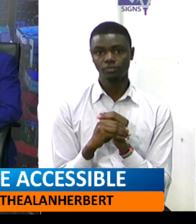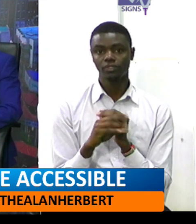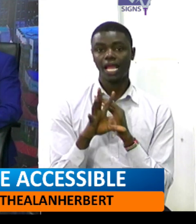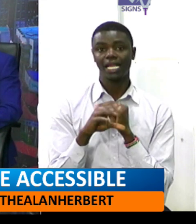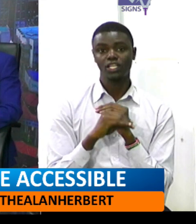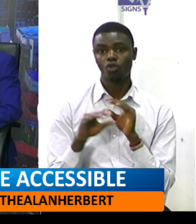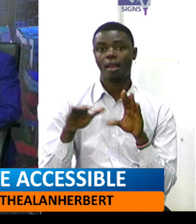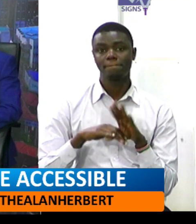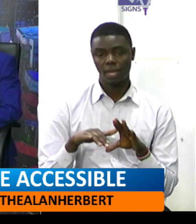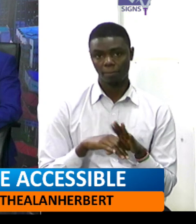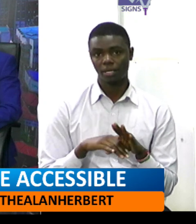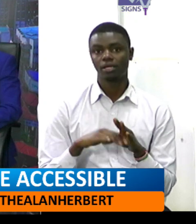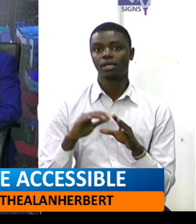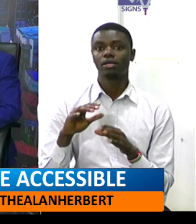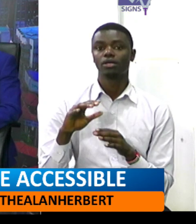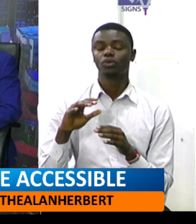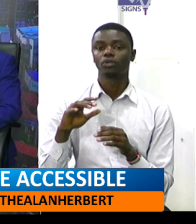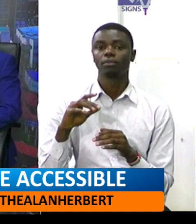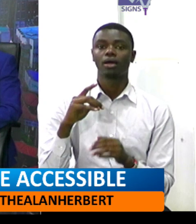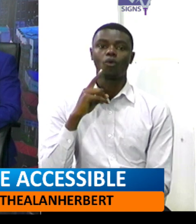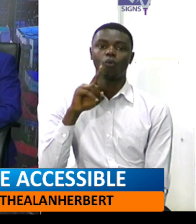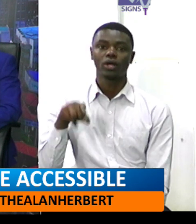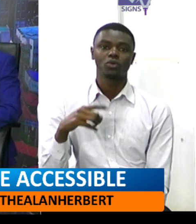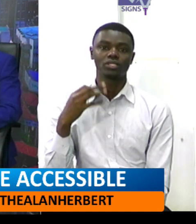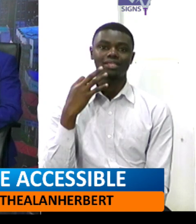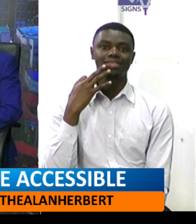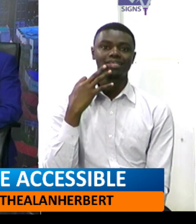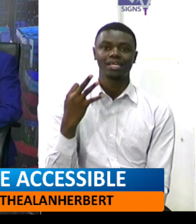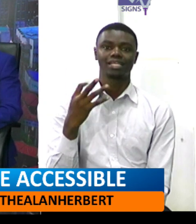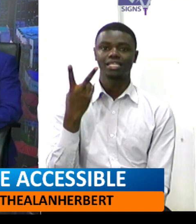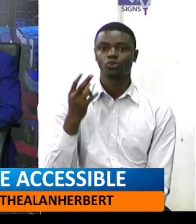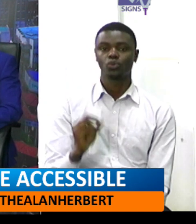will pay 1,320 shillings